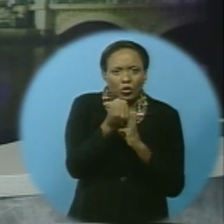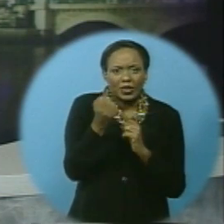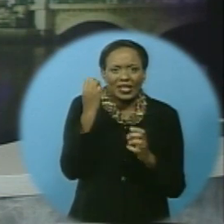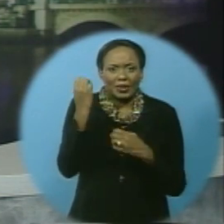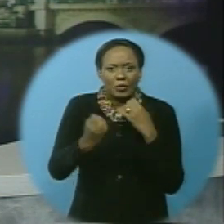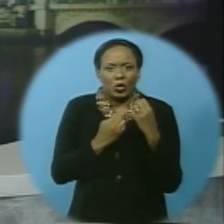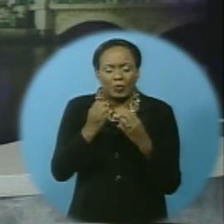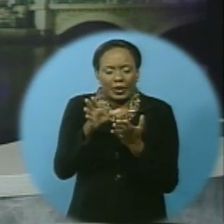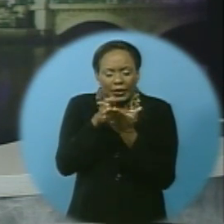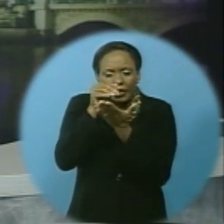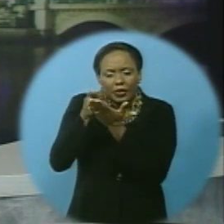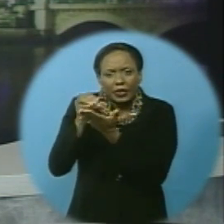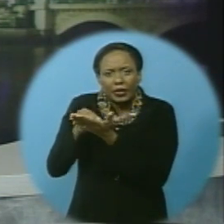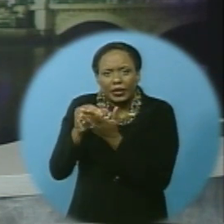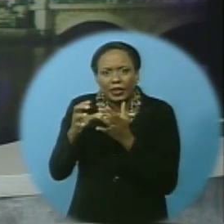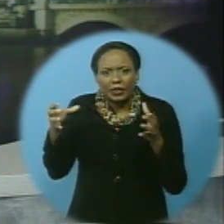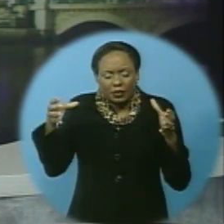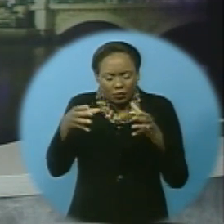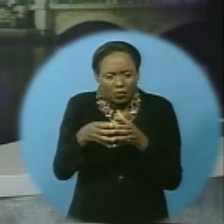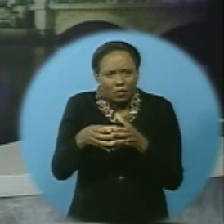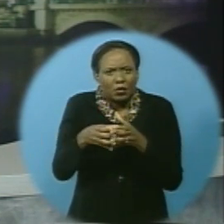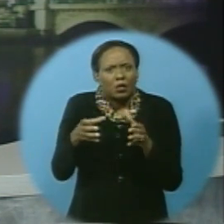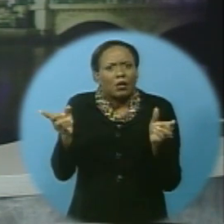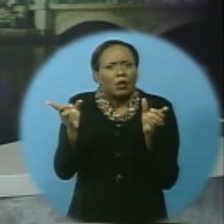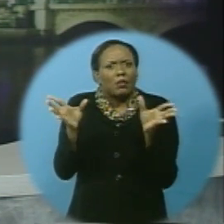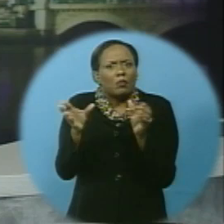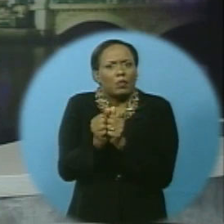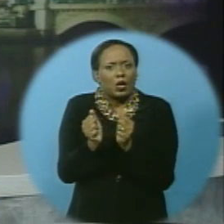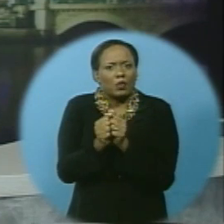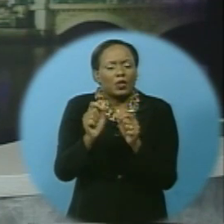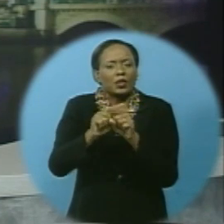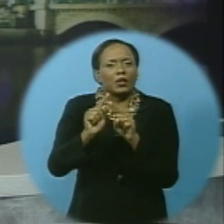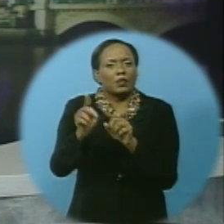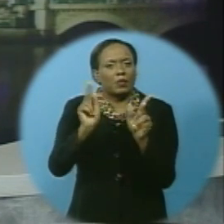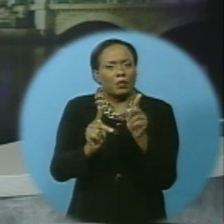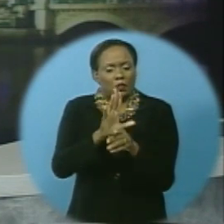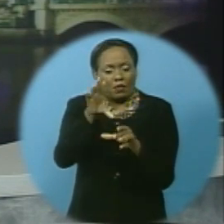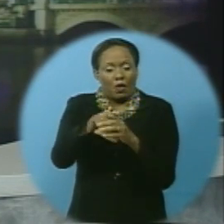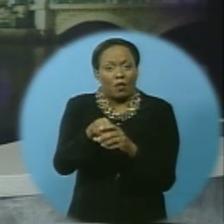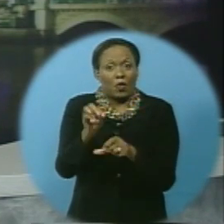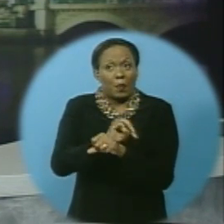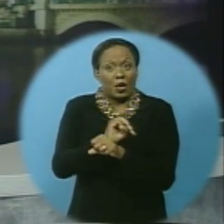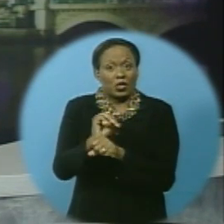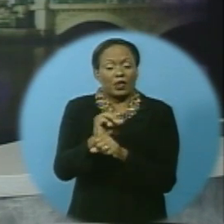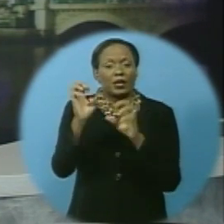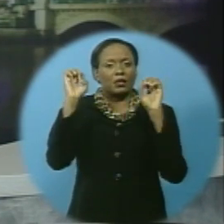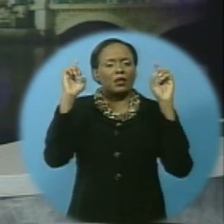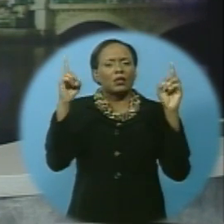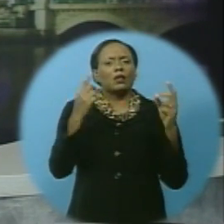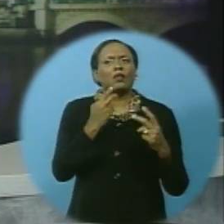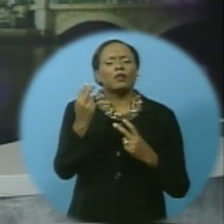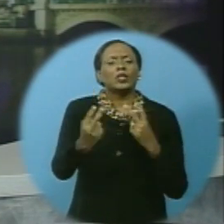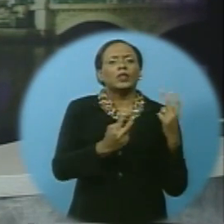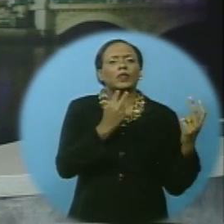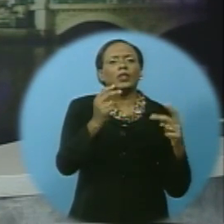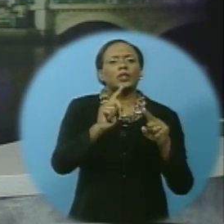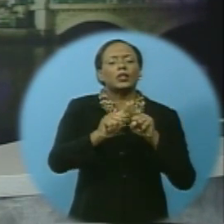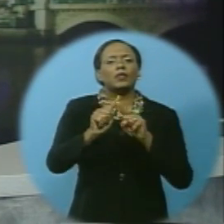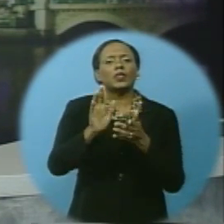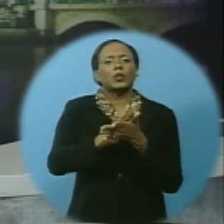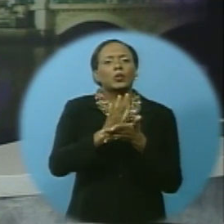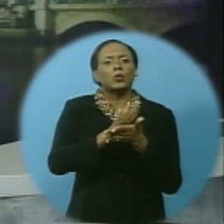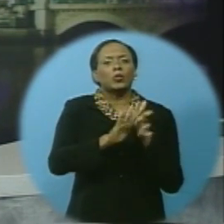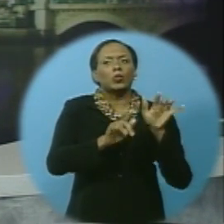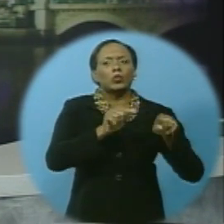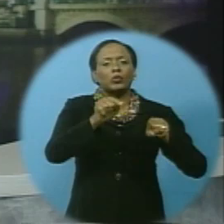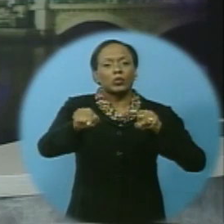team is already hard at work, having met with senior officials in the Ministry of Education and visiting several schools. Senior